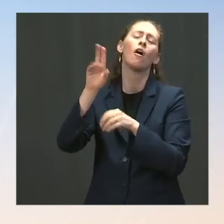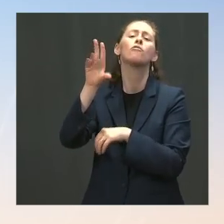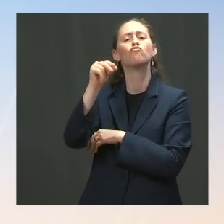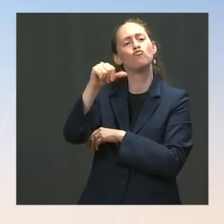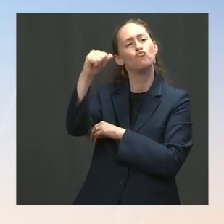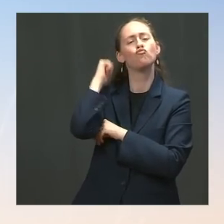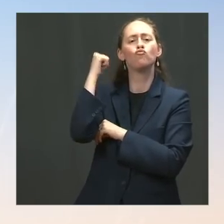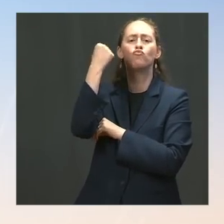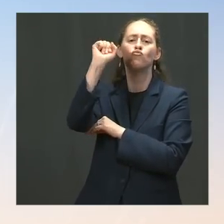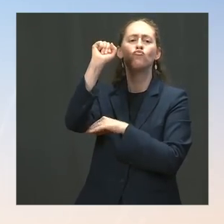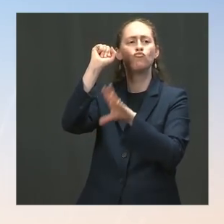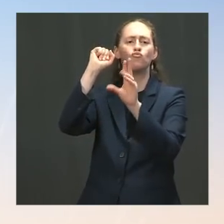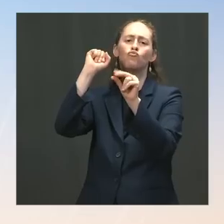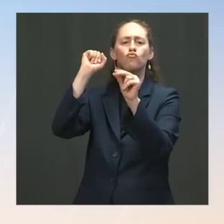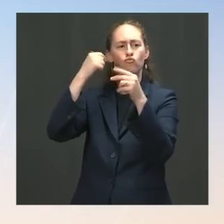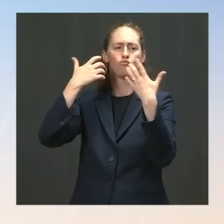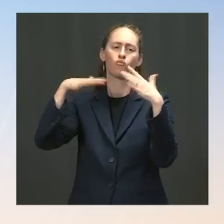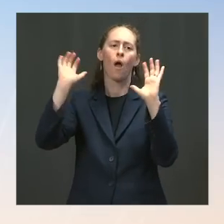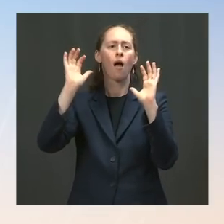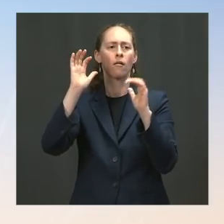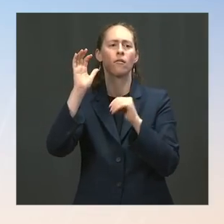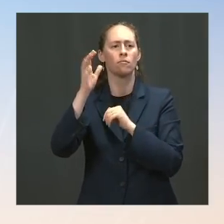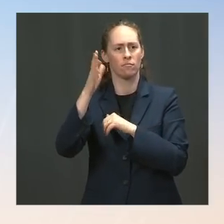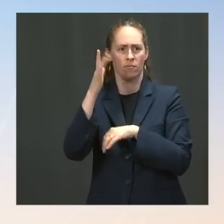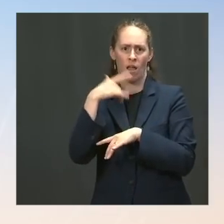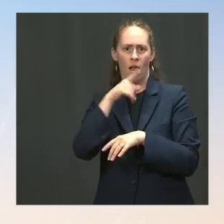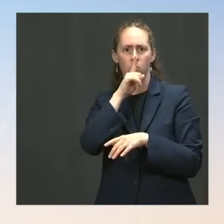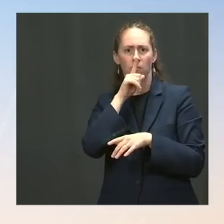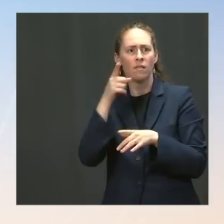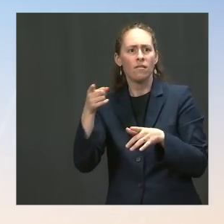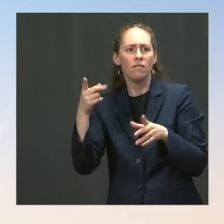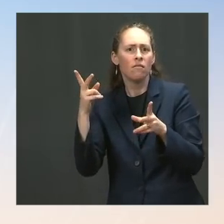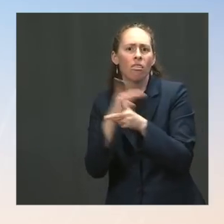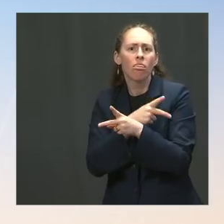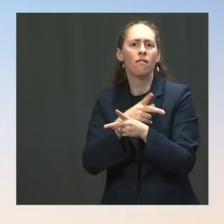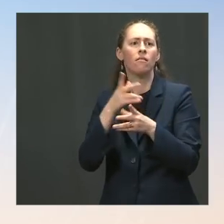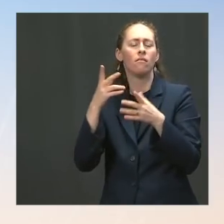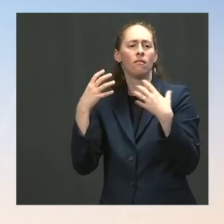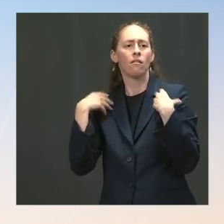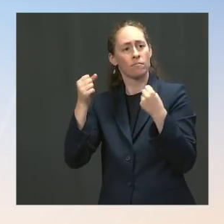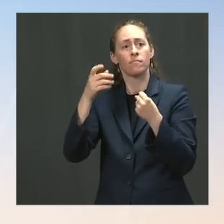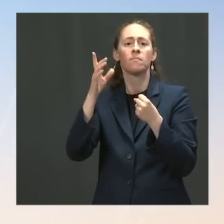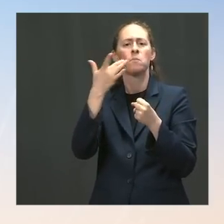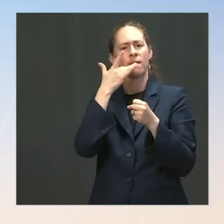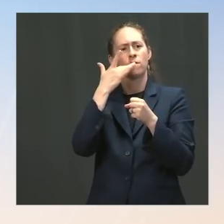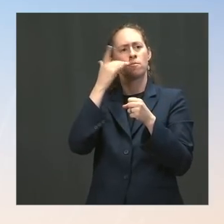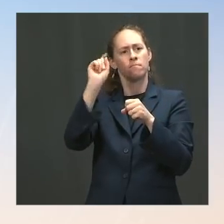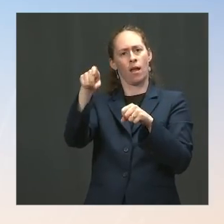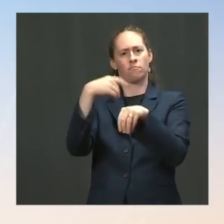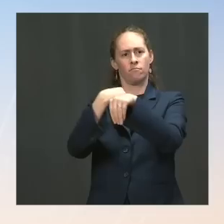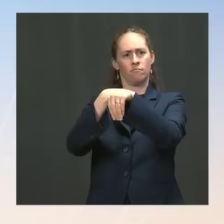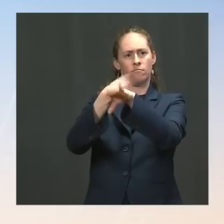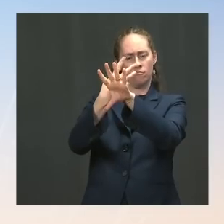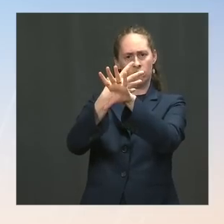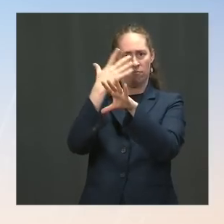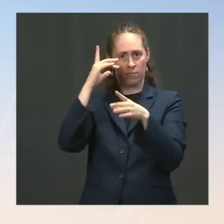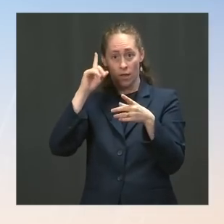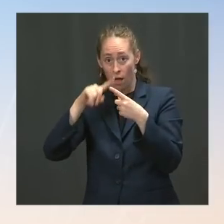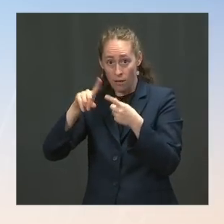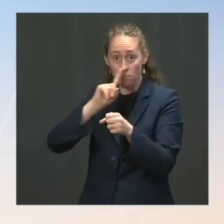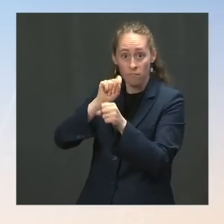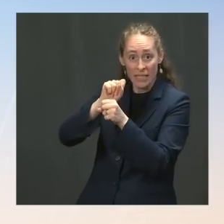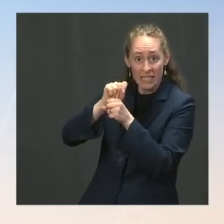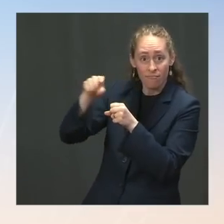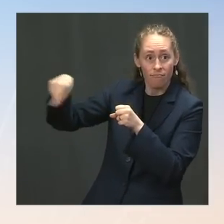can't teach from the grave online until cases decline? As the federal secretary with